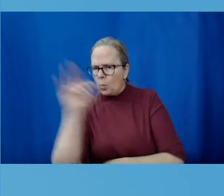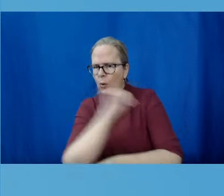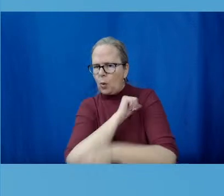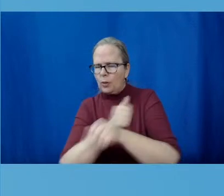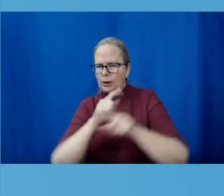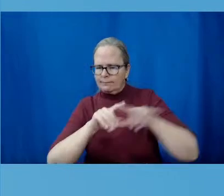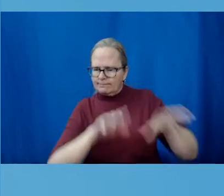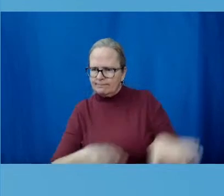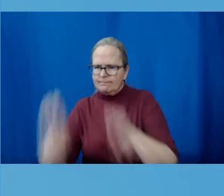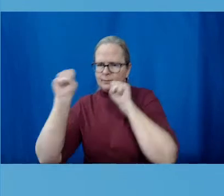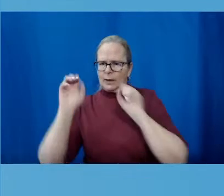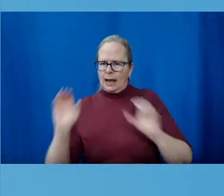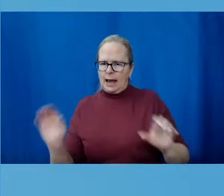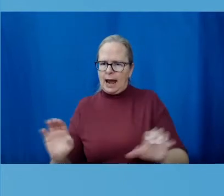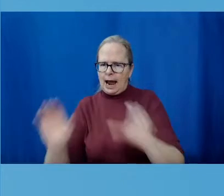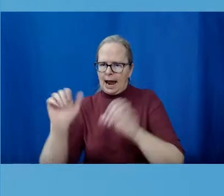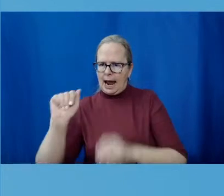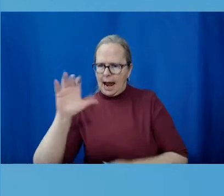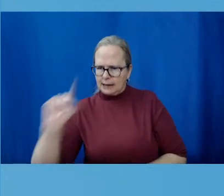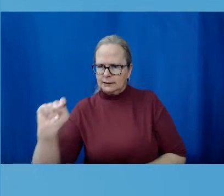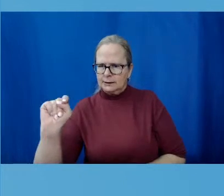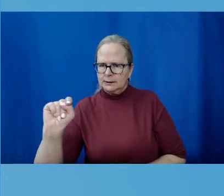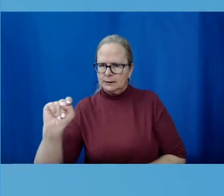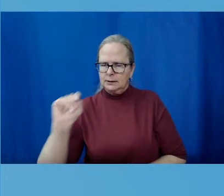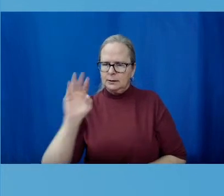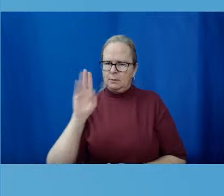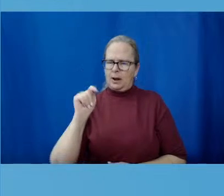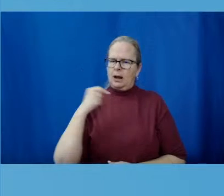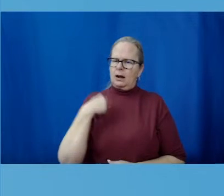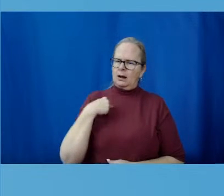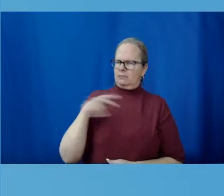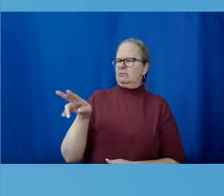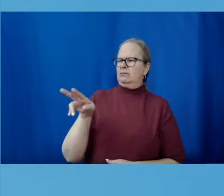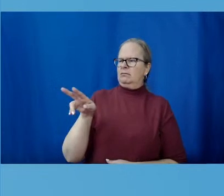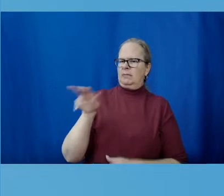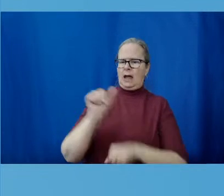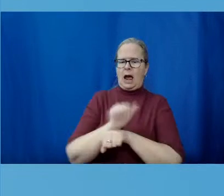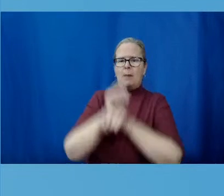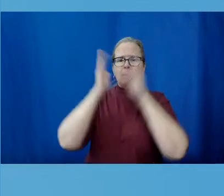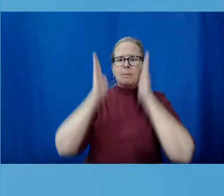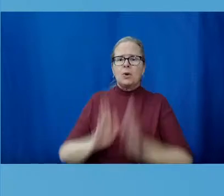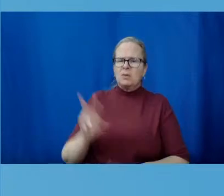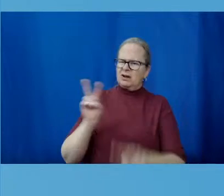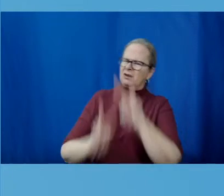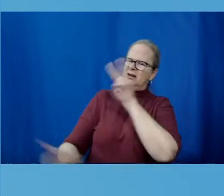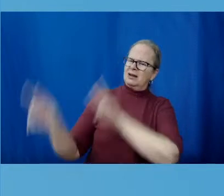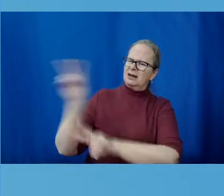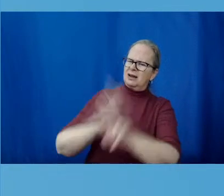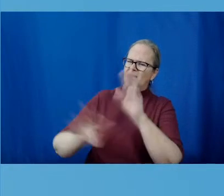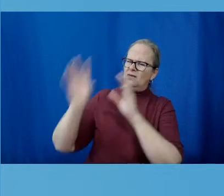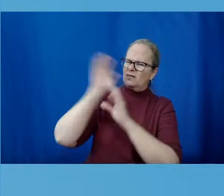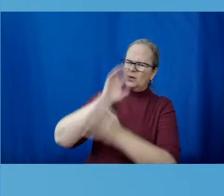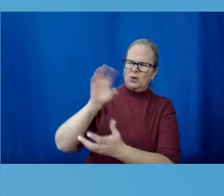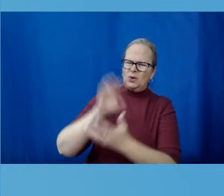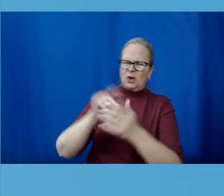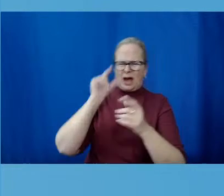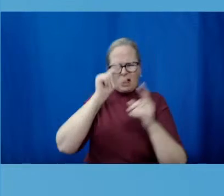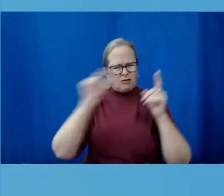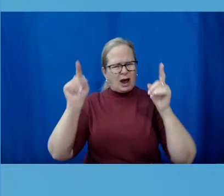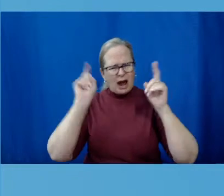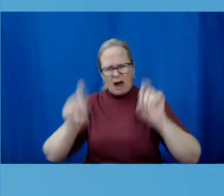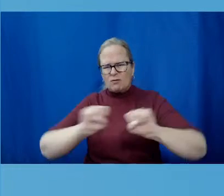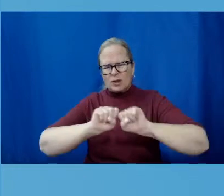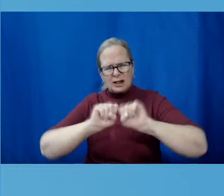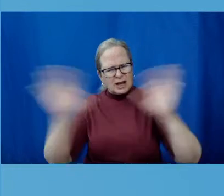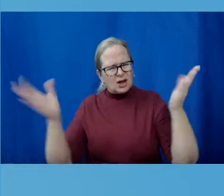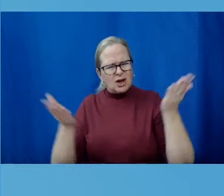Albertans, and I think the government needs to clear it up. And very quickly on the question of whether should she have that role, I'm in the